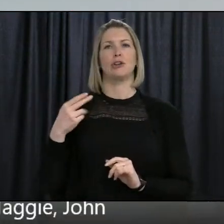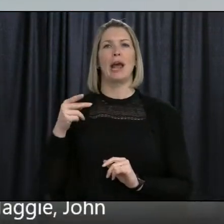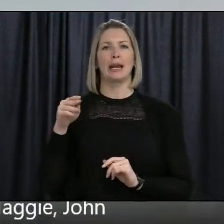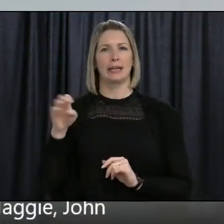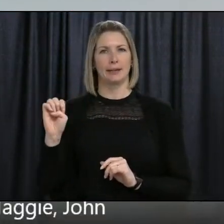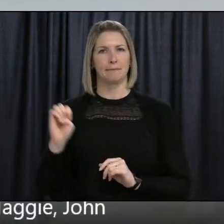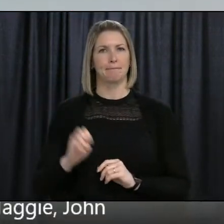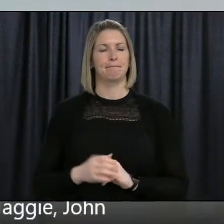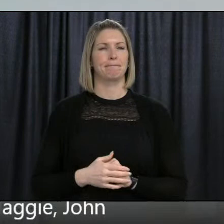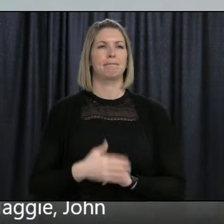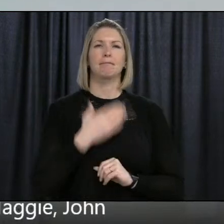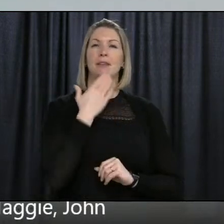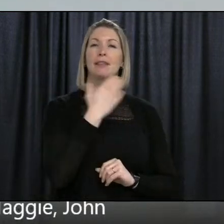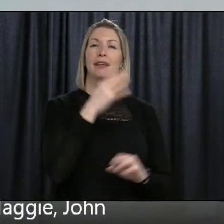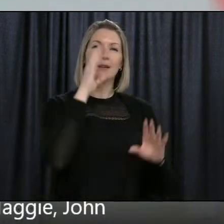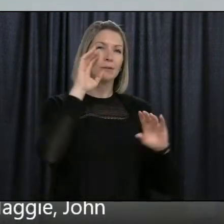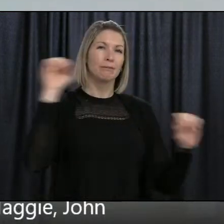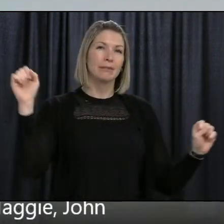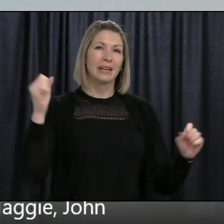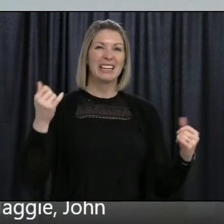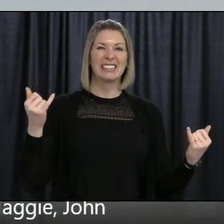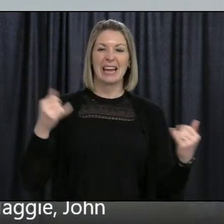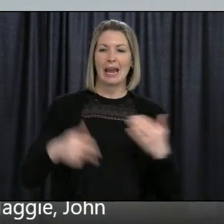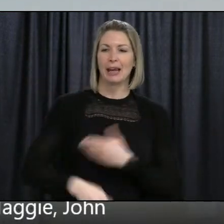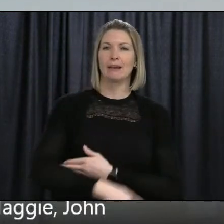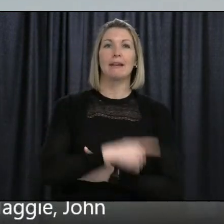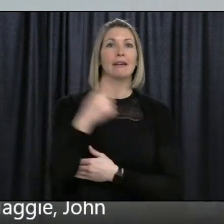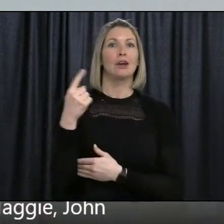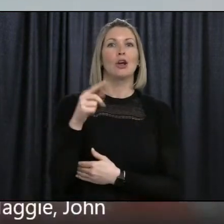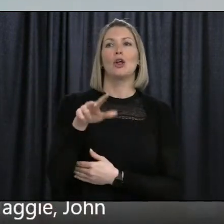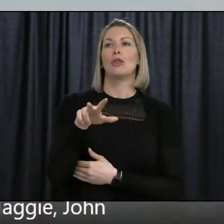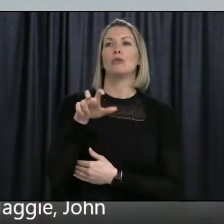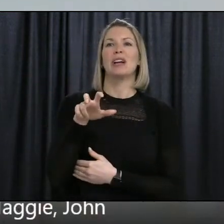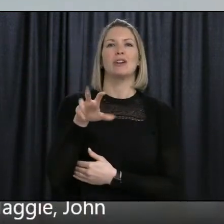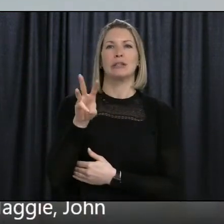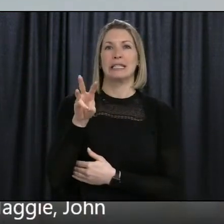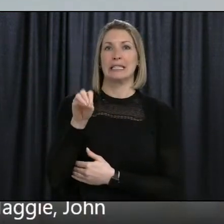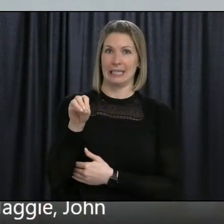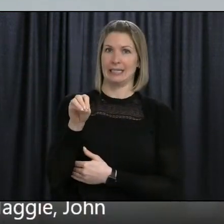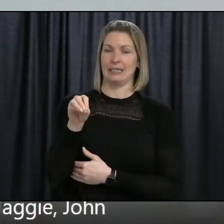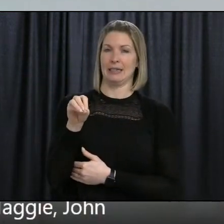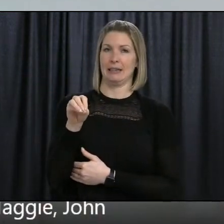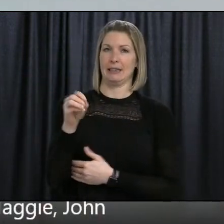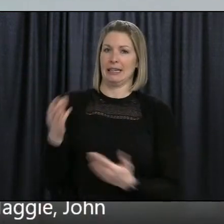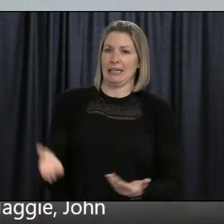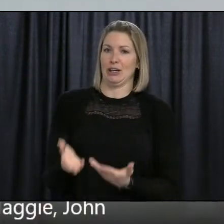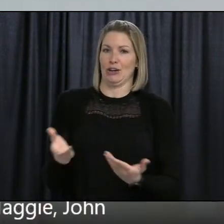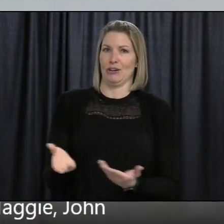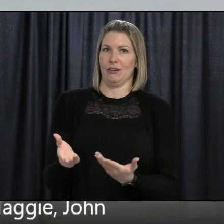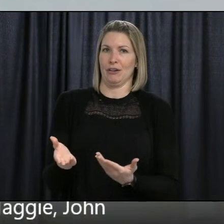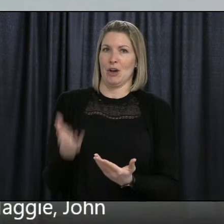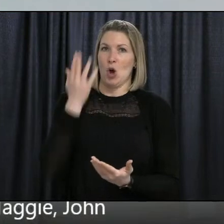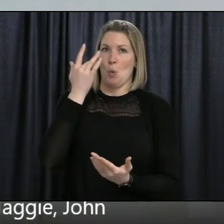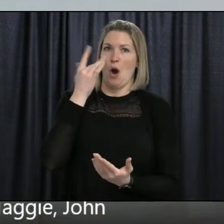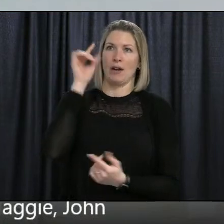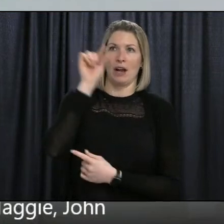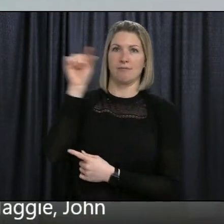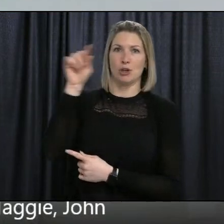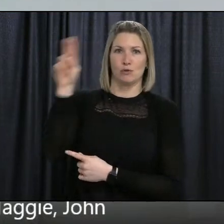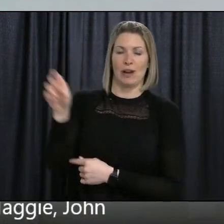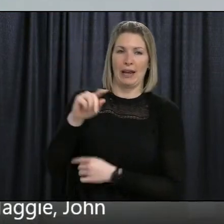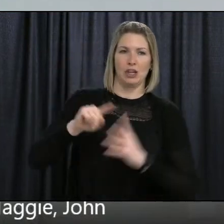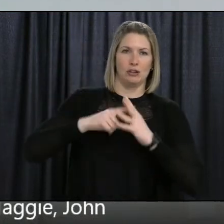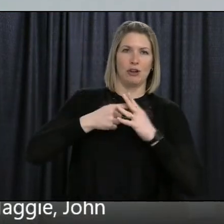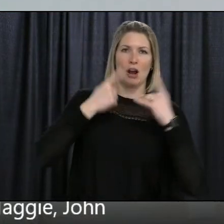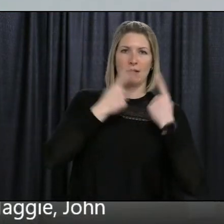Thank you very much, Premier. Indeed, day 360, and that's since we started these briefings. We all have slightly